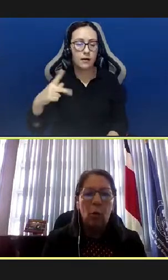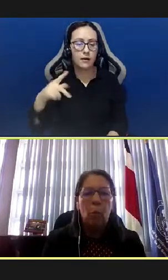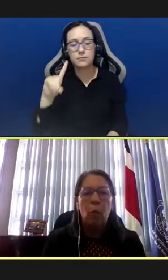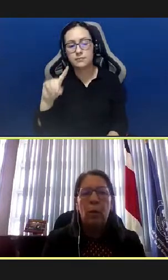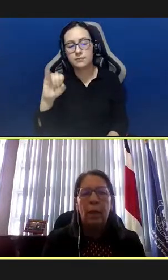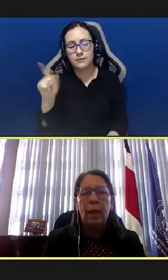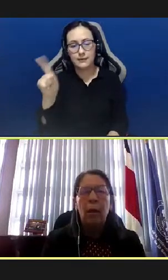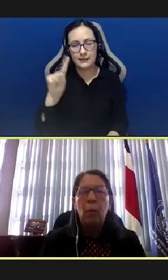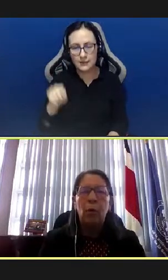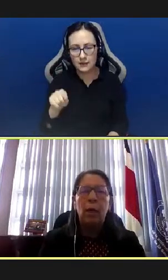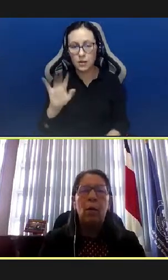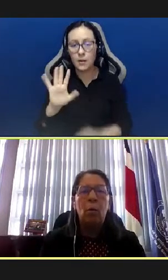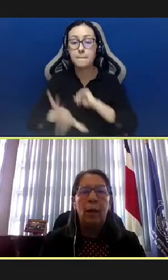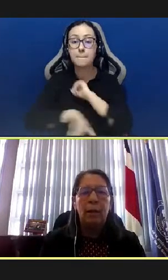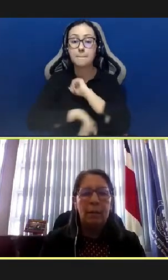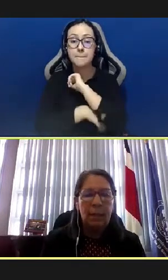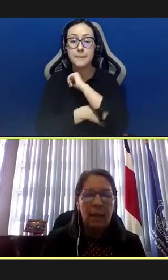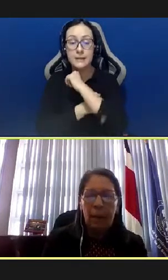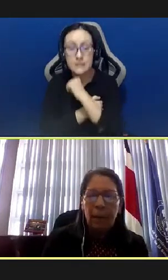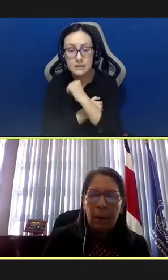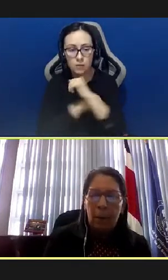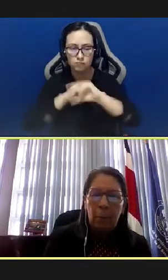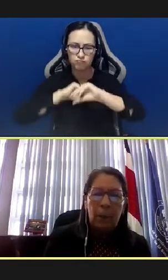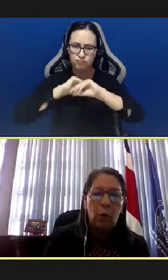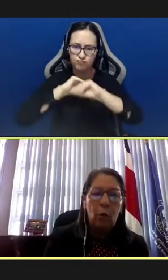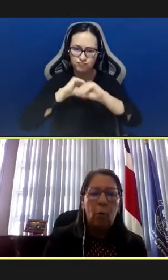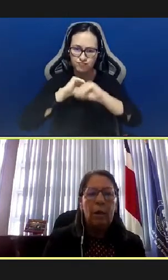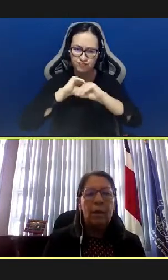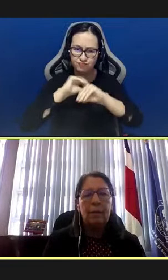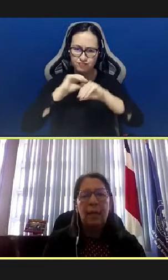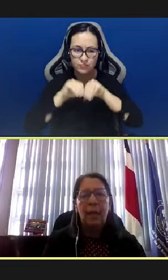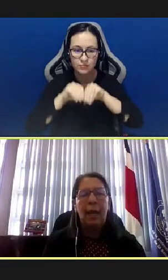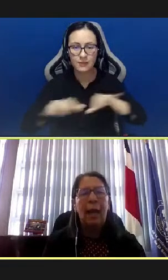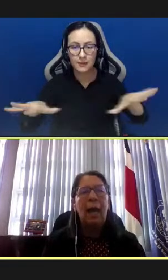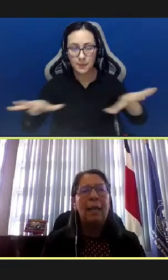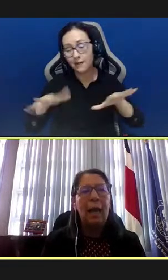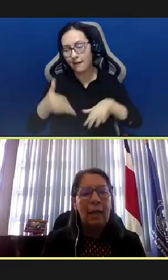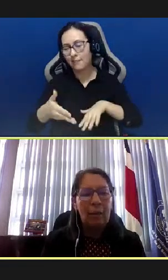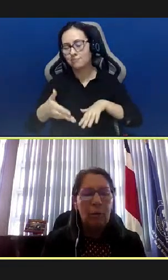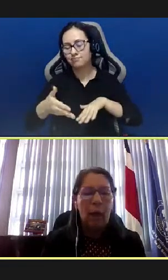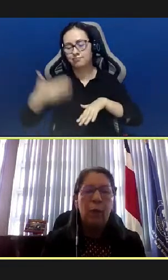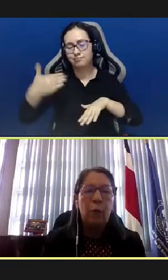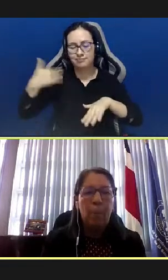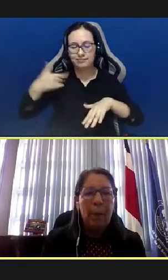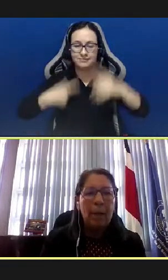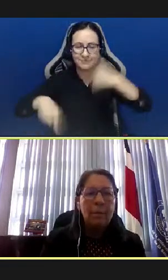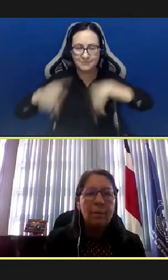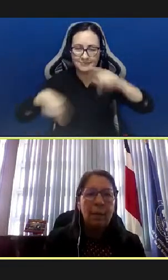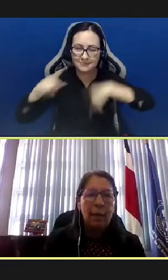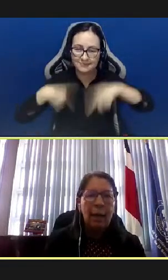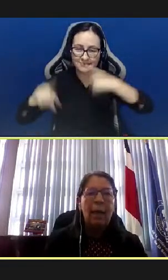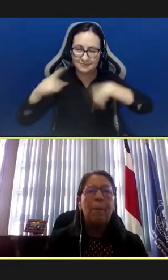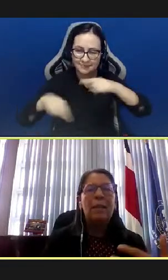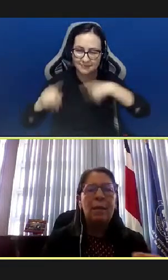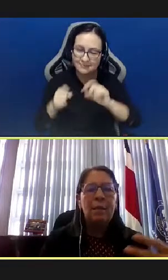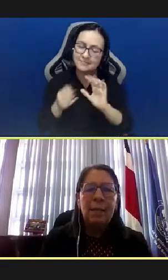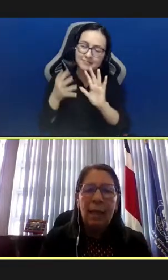preventive measures as well as medical treatment for people suffering from COVID. Also